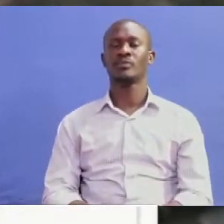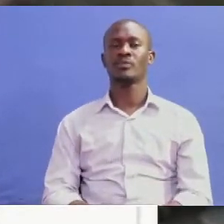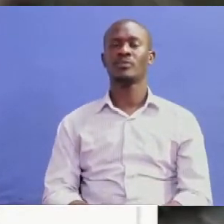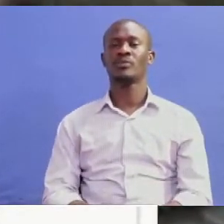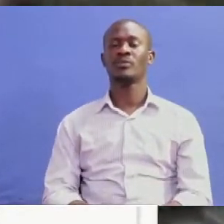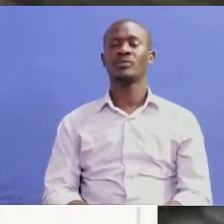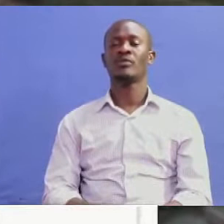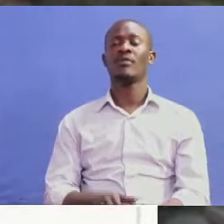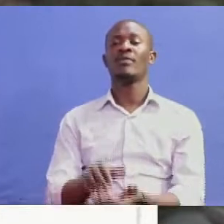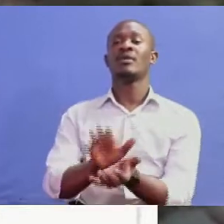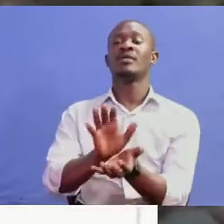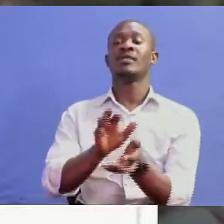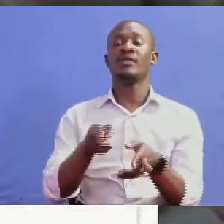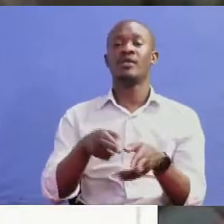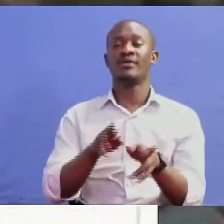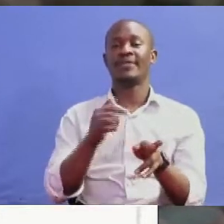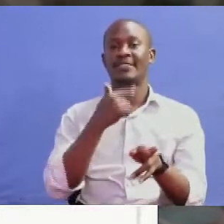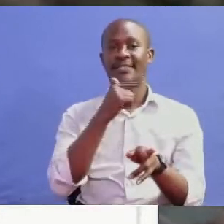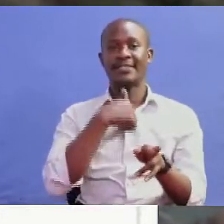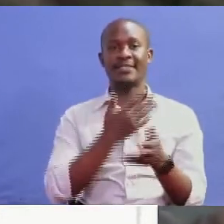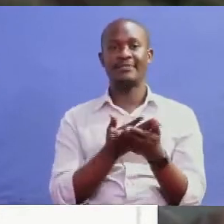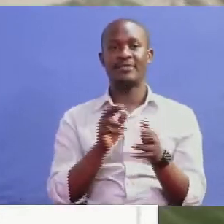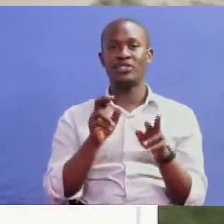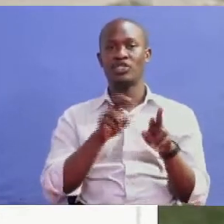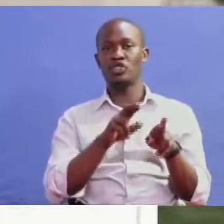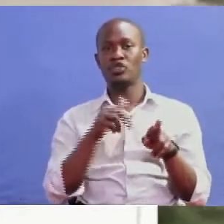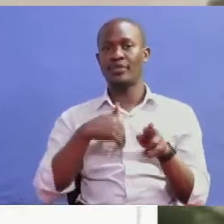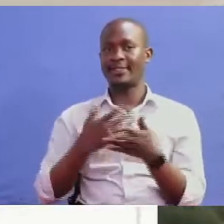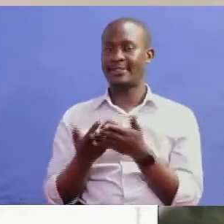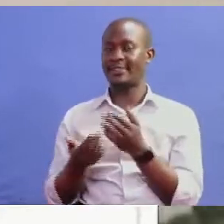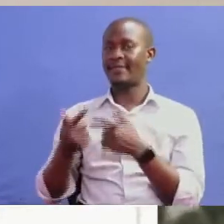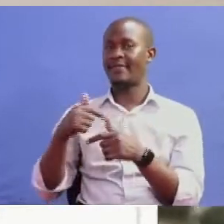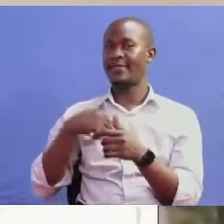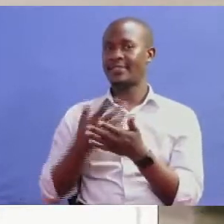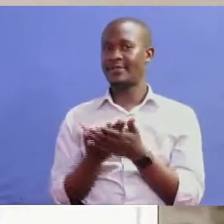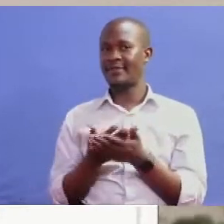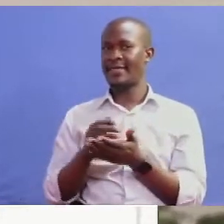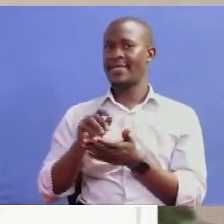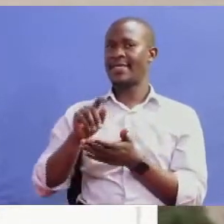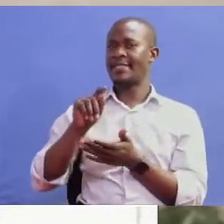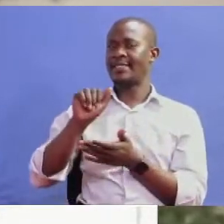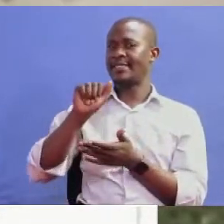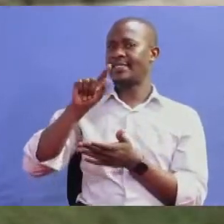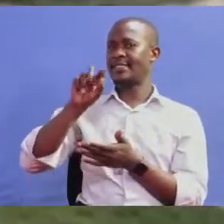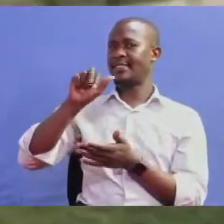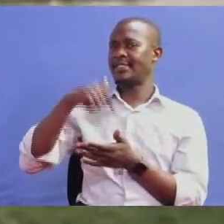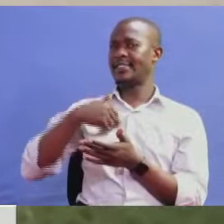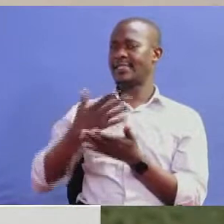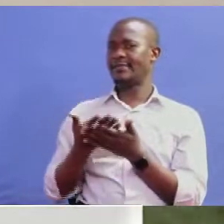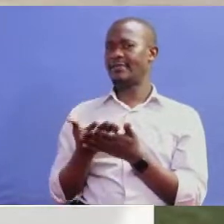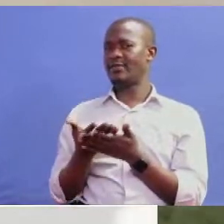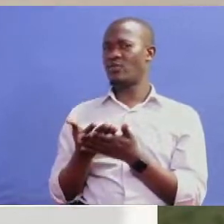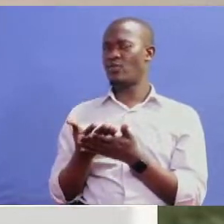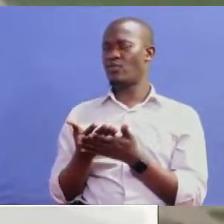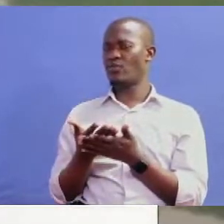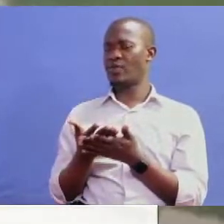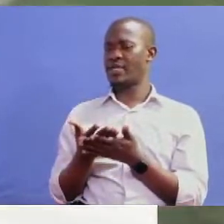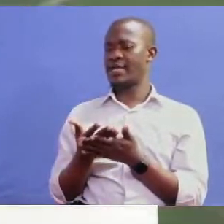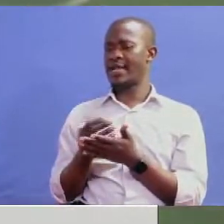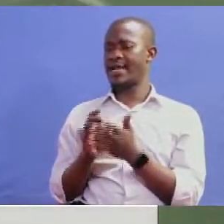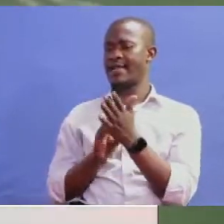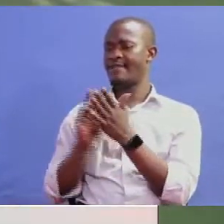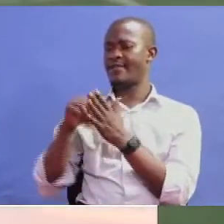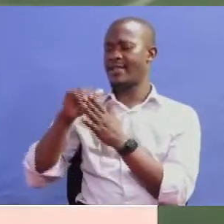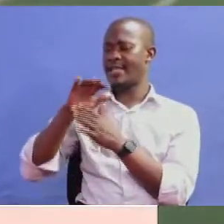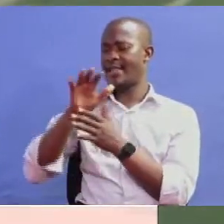Tana River County leaders have claimed that the natural calamities experienced in Tana Delta sub-county were as a result of destructive development along